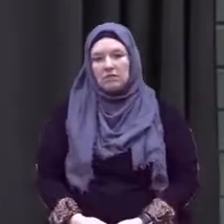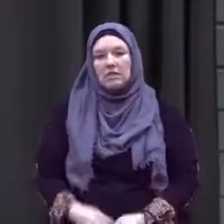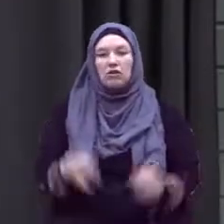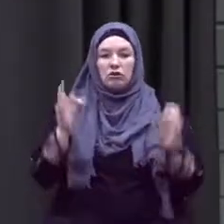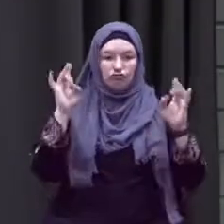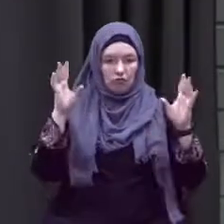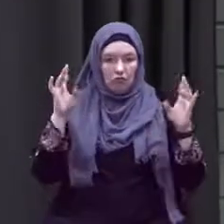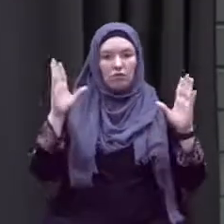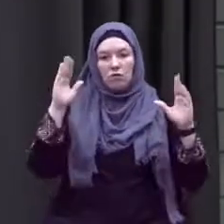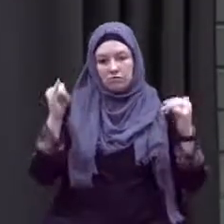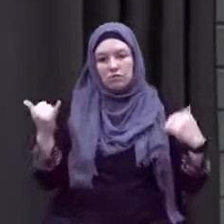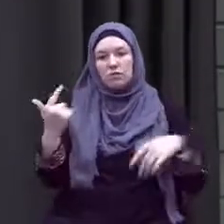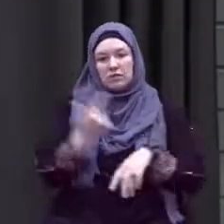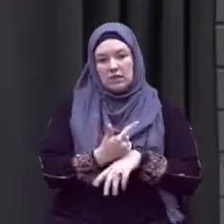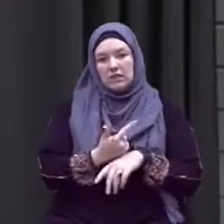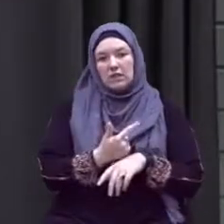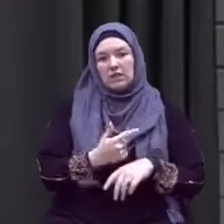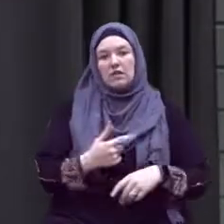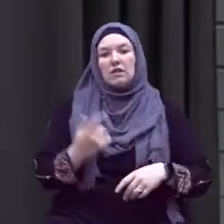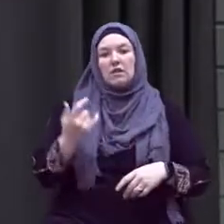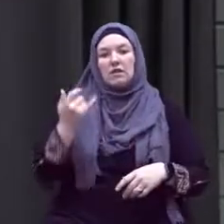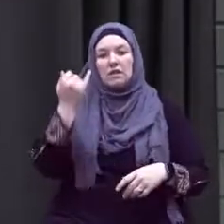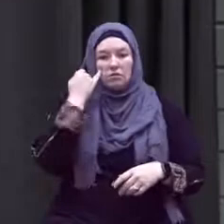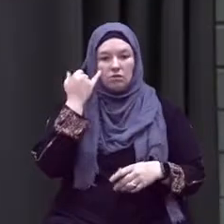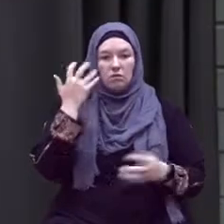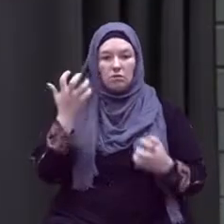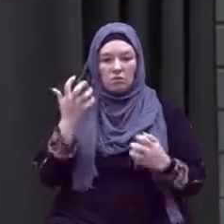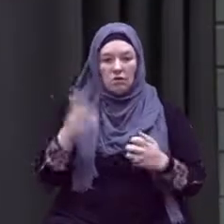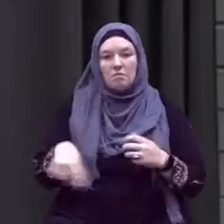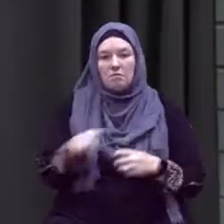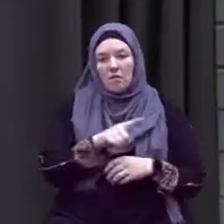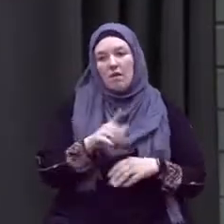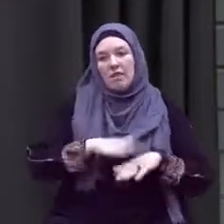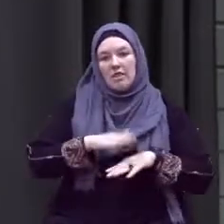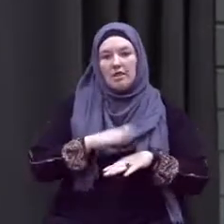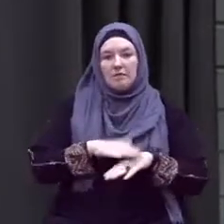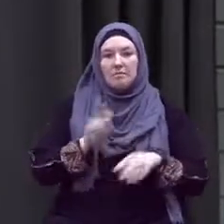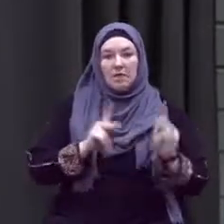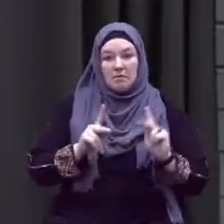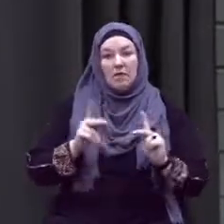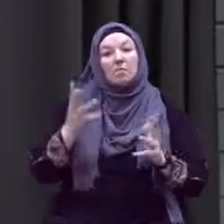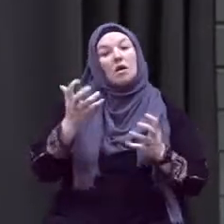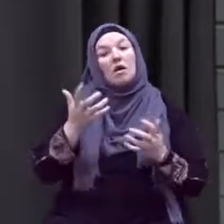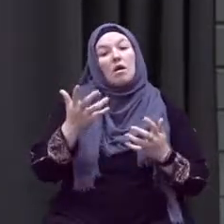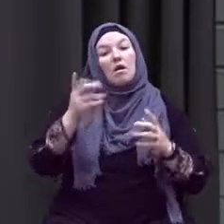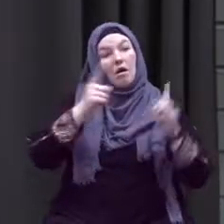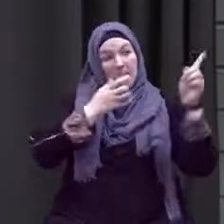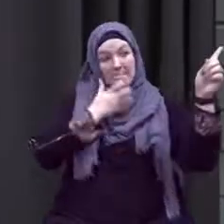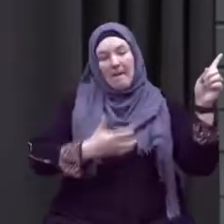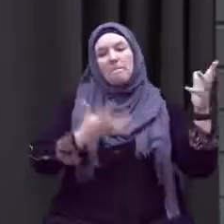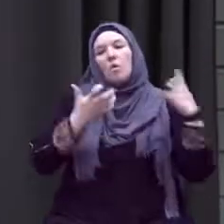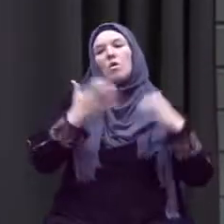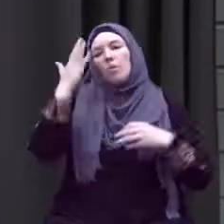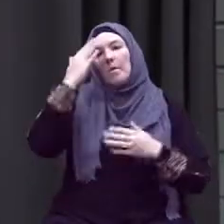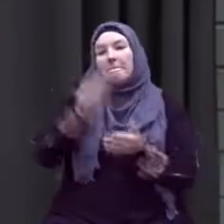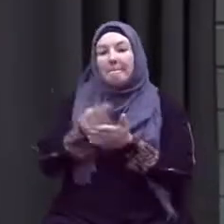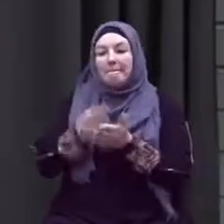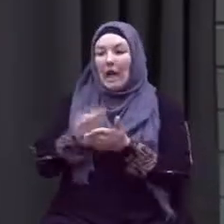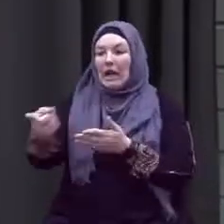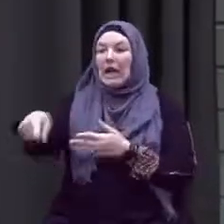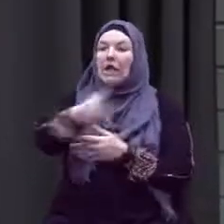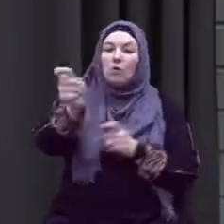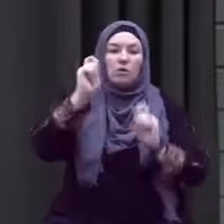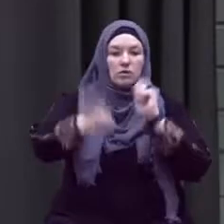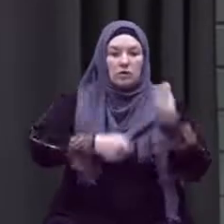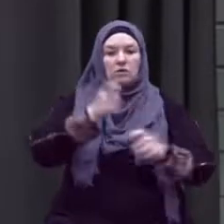today we get at least 50 sacrifices from our community to go back. Salat al-Eid, inshallah,